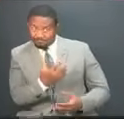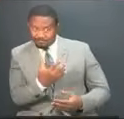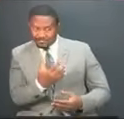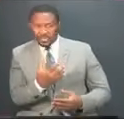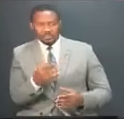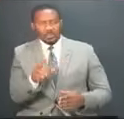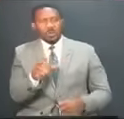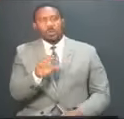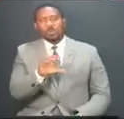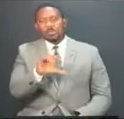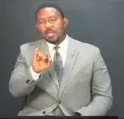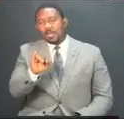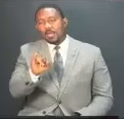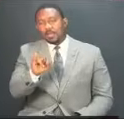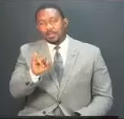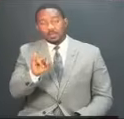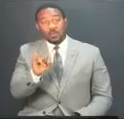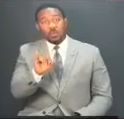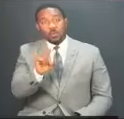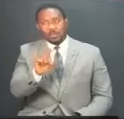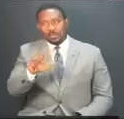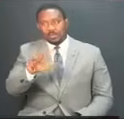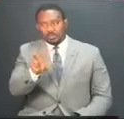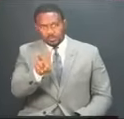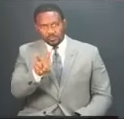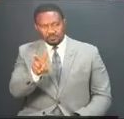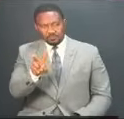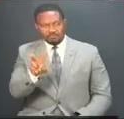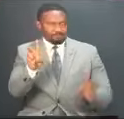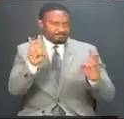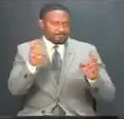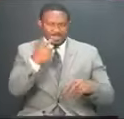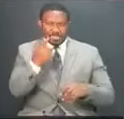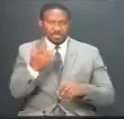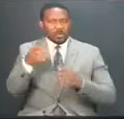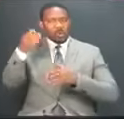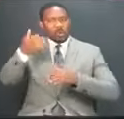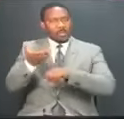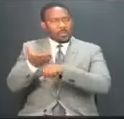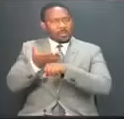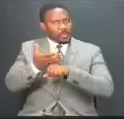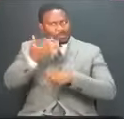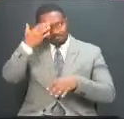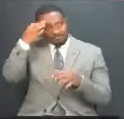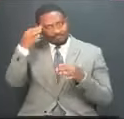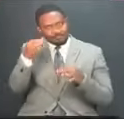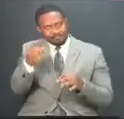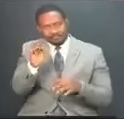132 says that the Court of Appeal rules